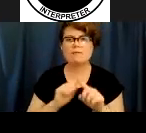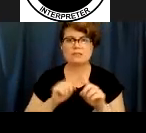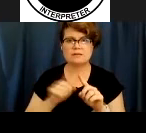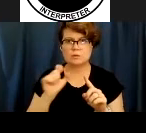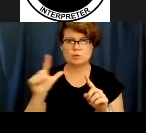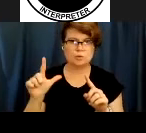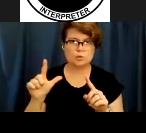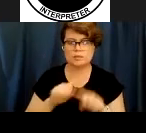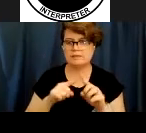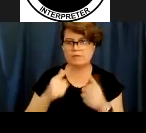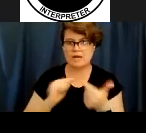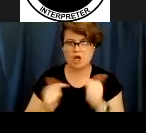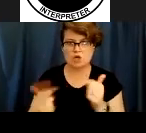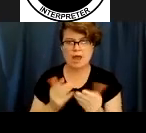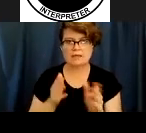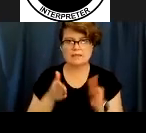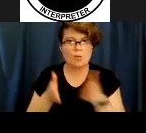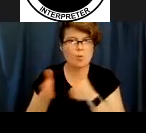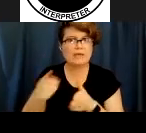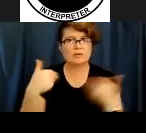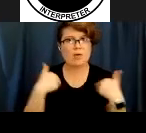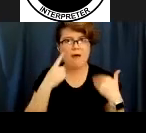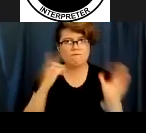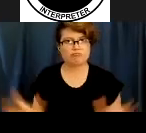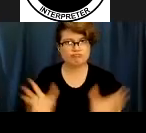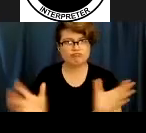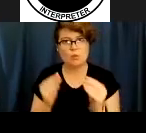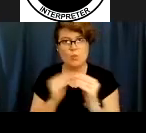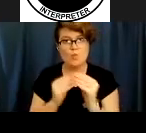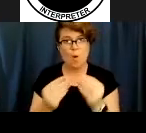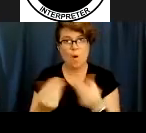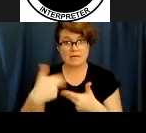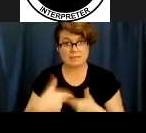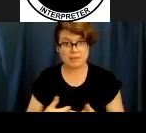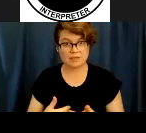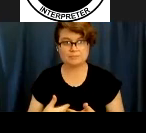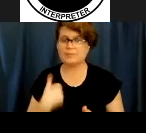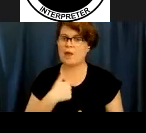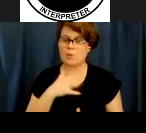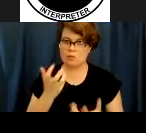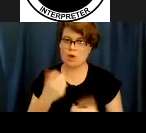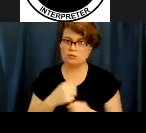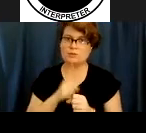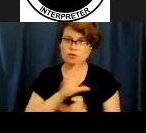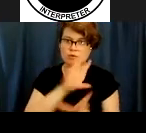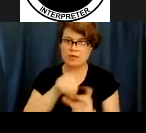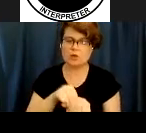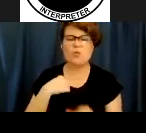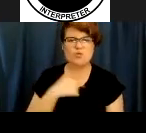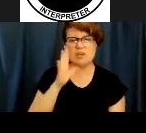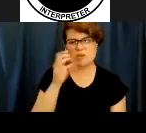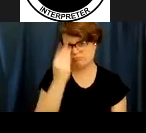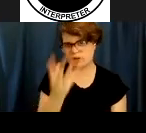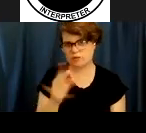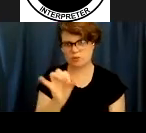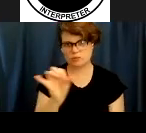interactive ways to encourage that interactivity. And we can be sure to include some of those resources in our follow-up to